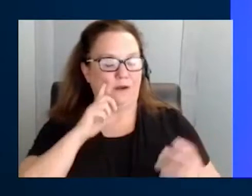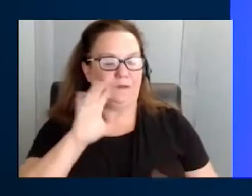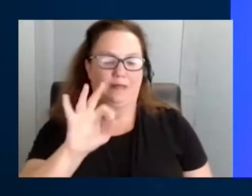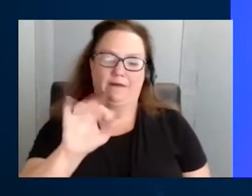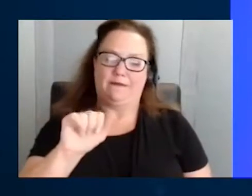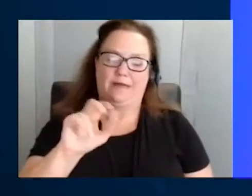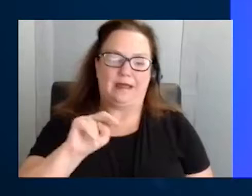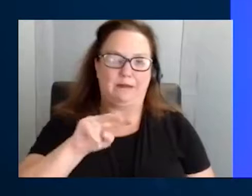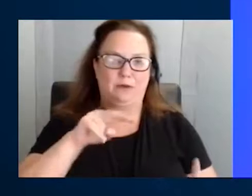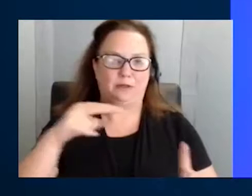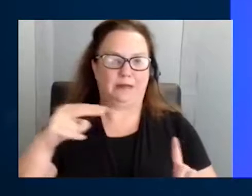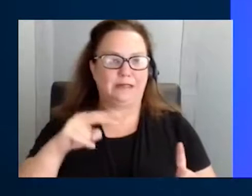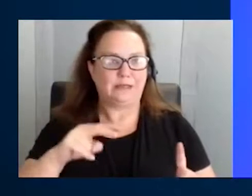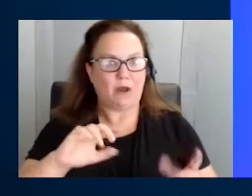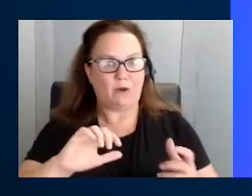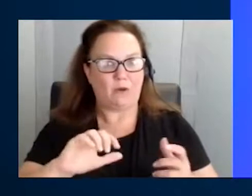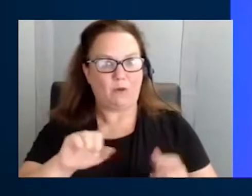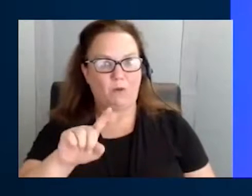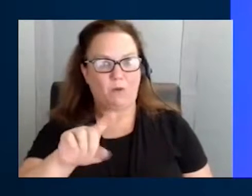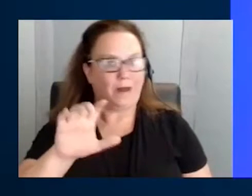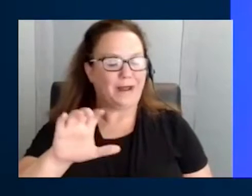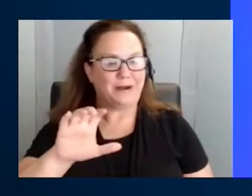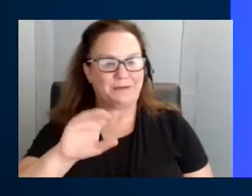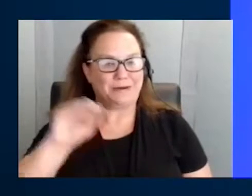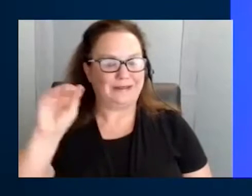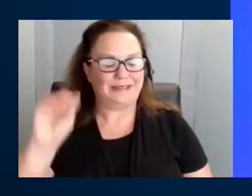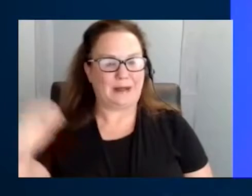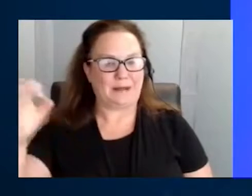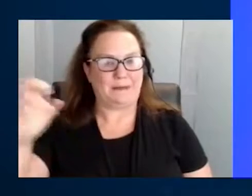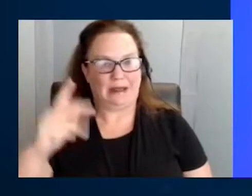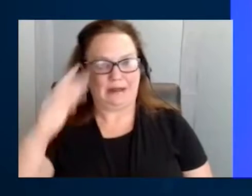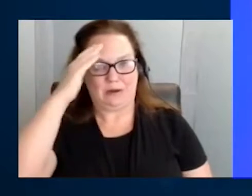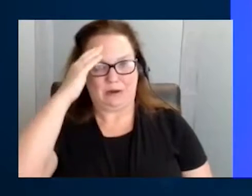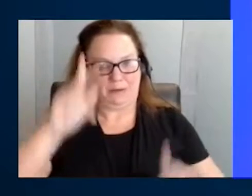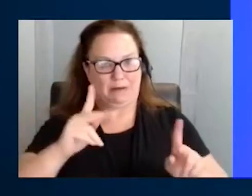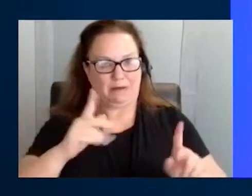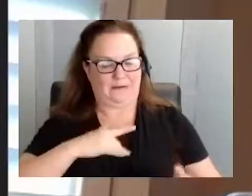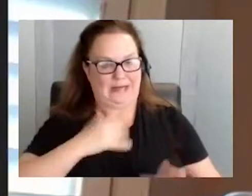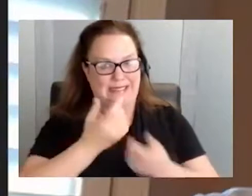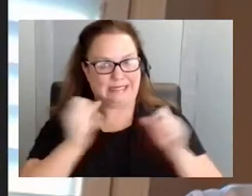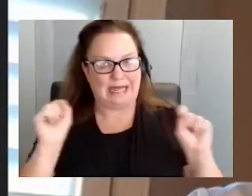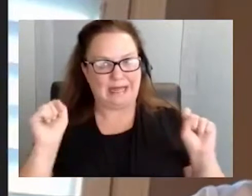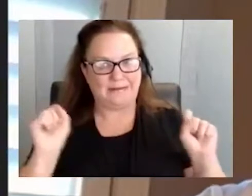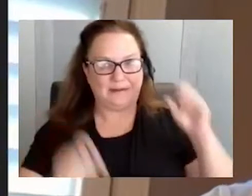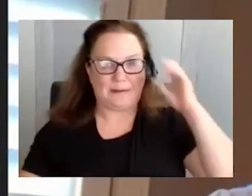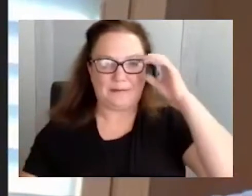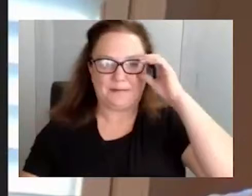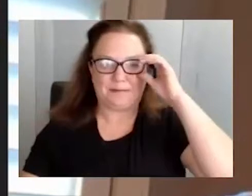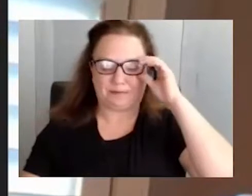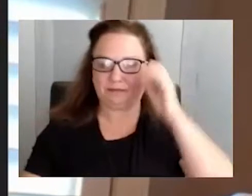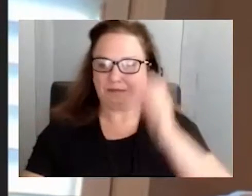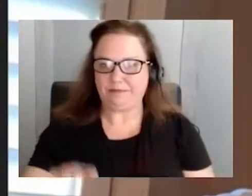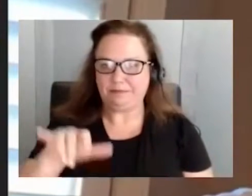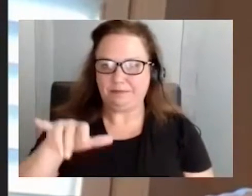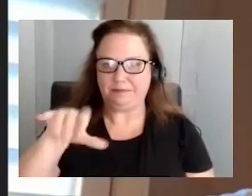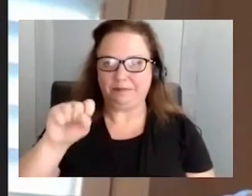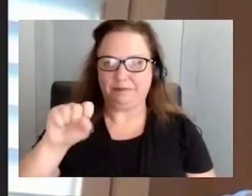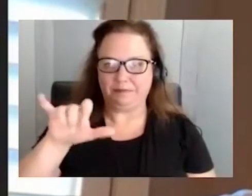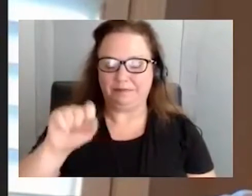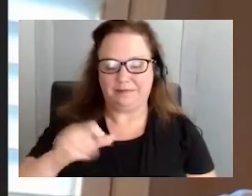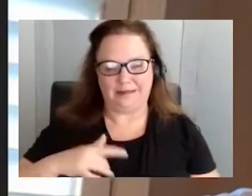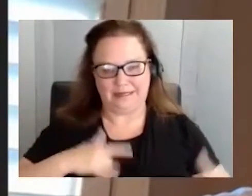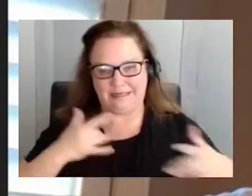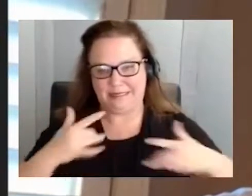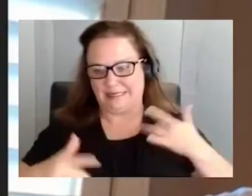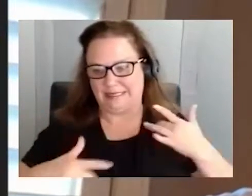being at 100% of fans in the stands? Do you know of people feeling safe? Yeah, absolutely. It's very exciting